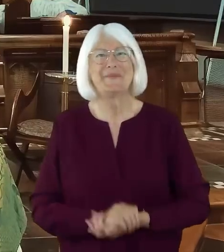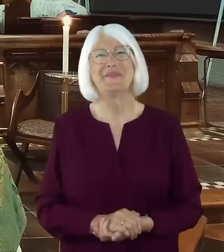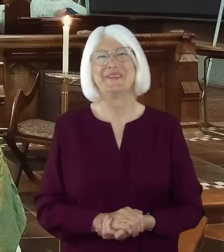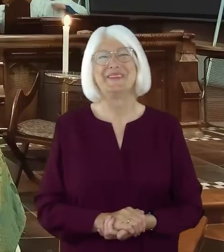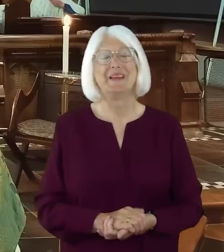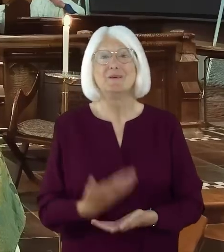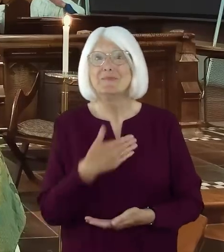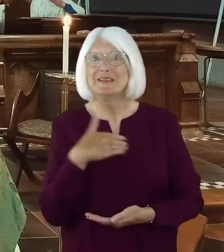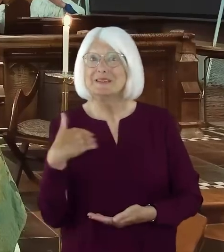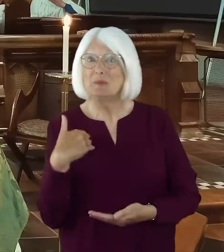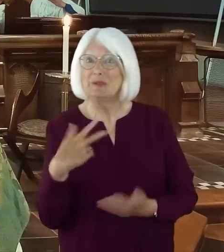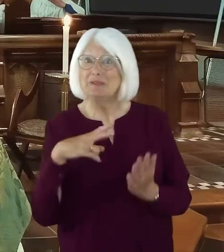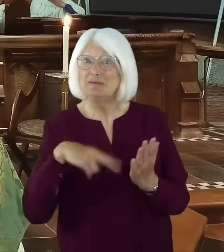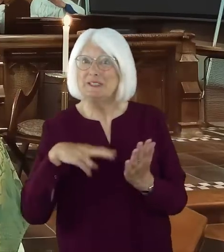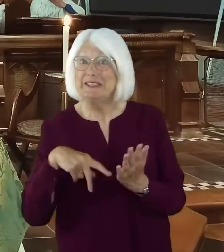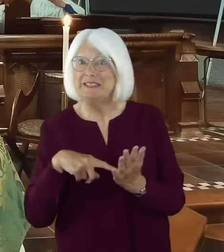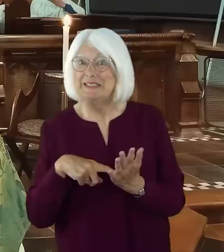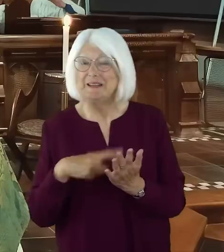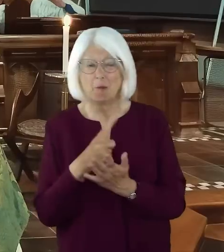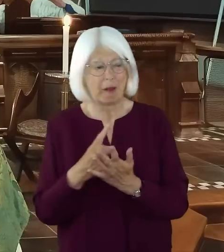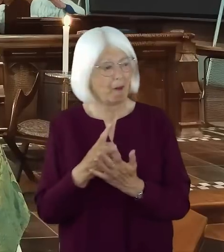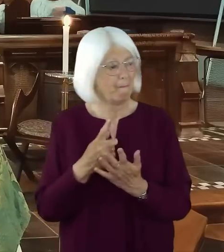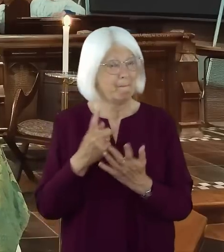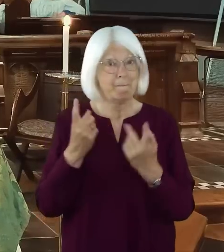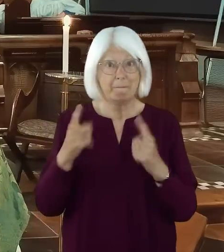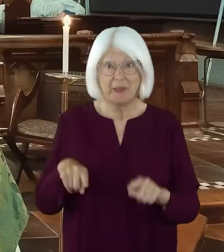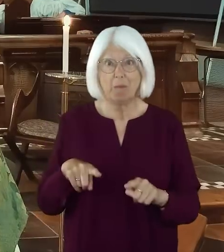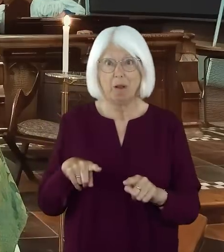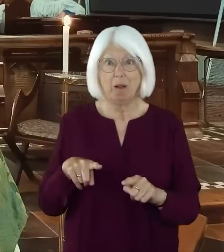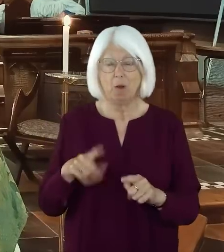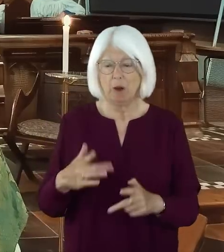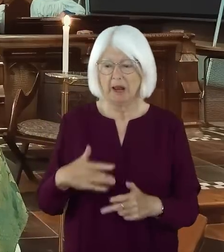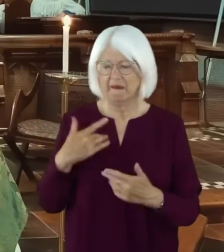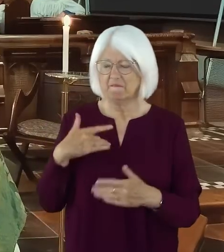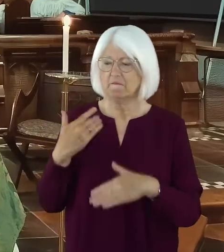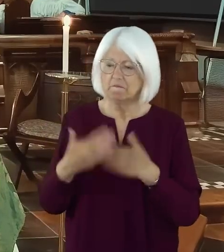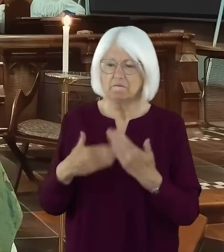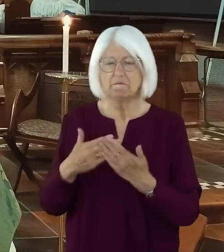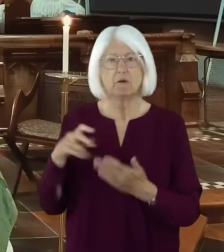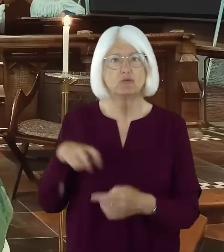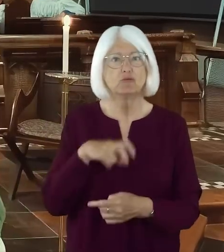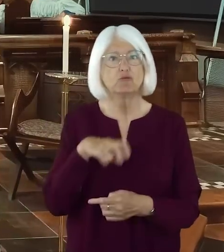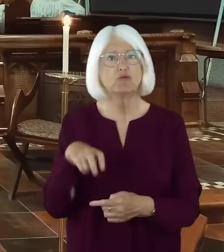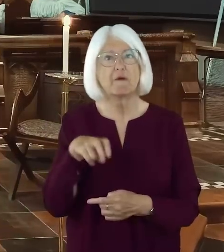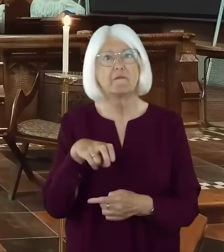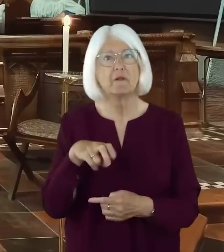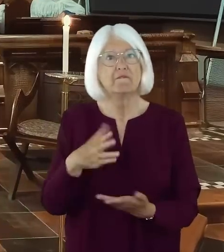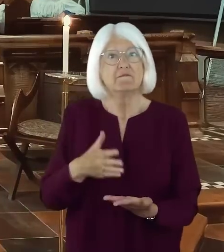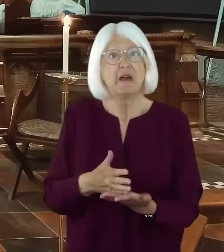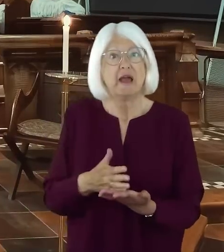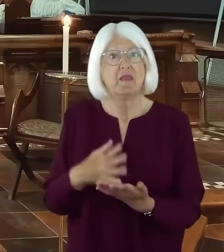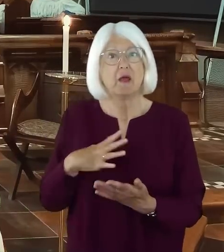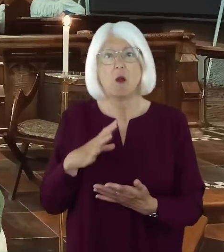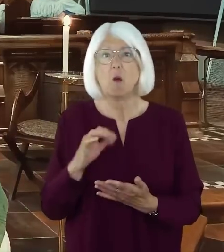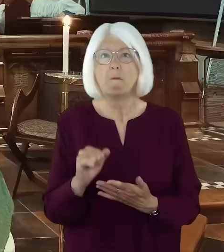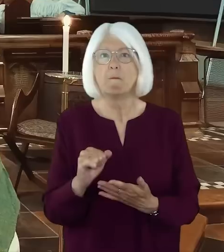This morning's readings are about people who travel in faith, people who travel in hope,